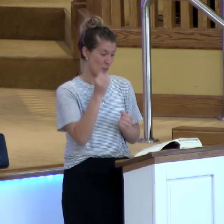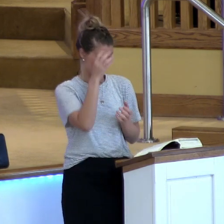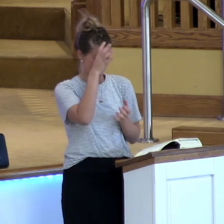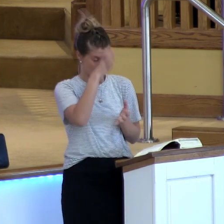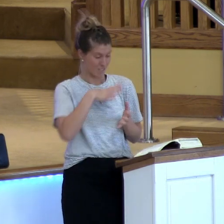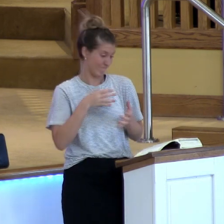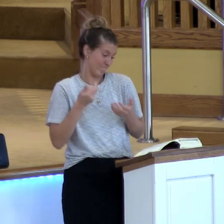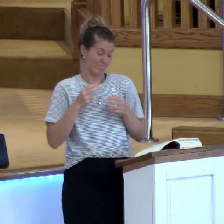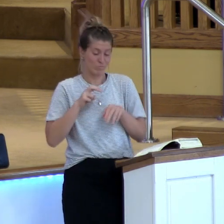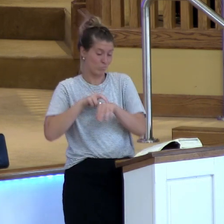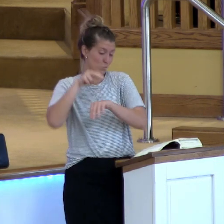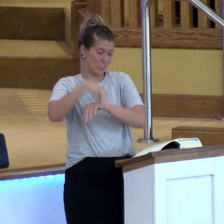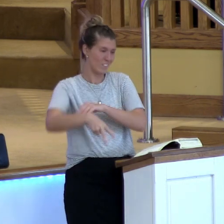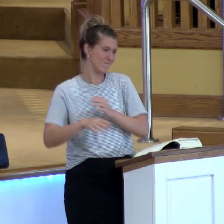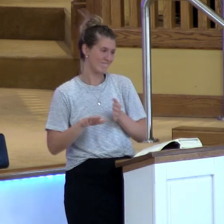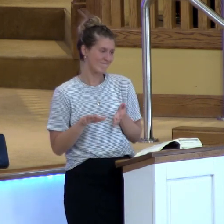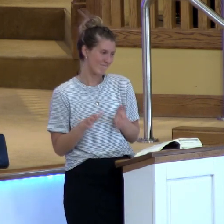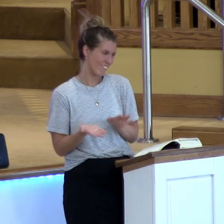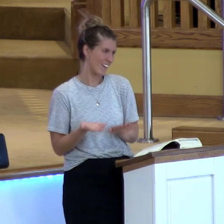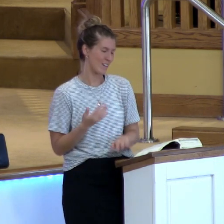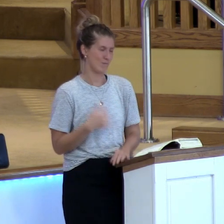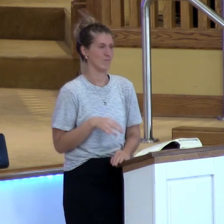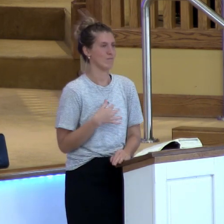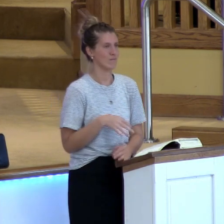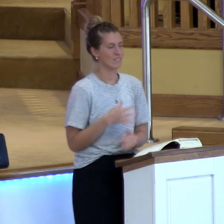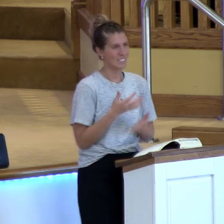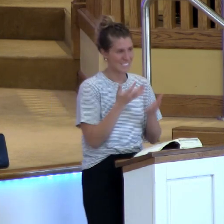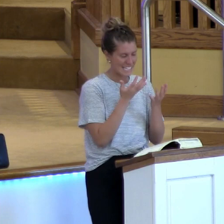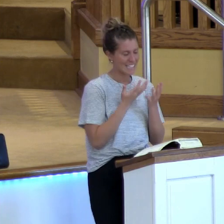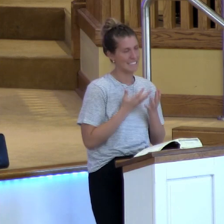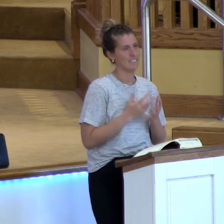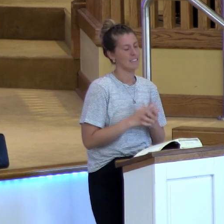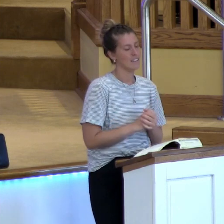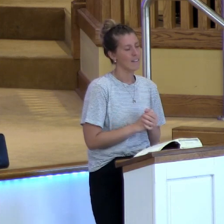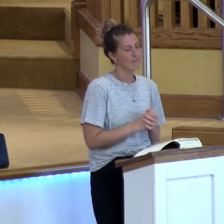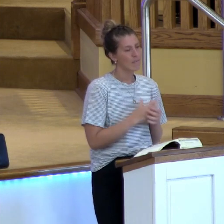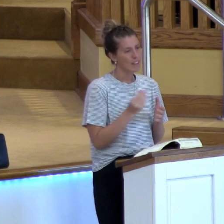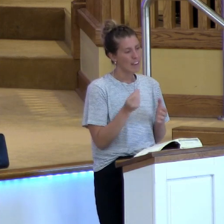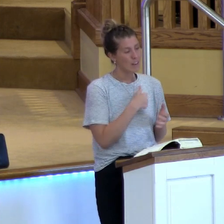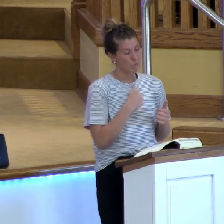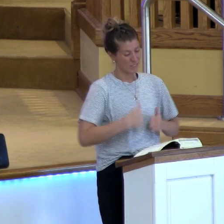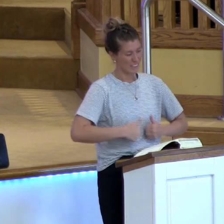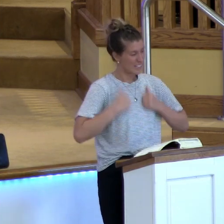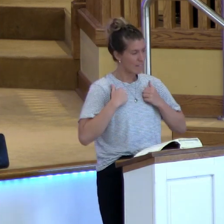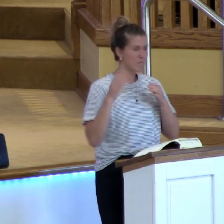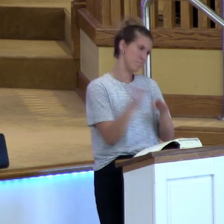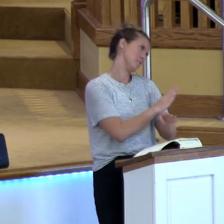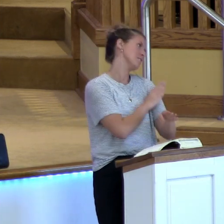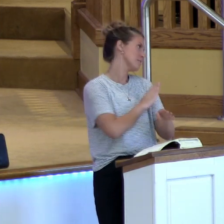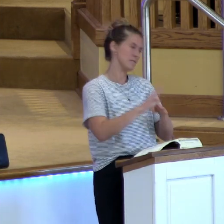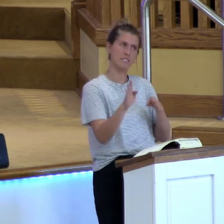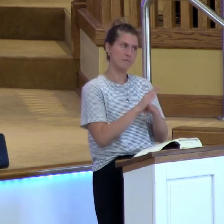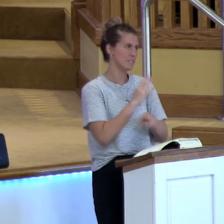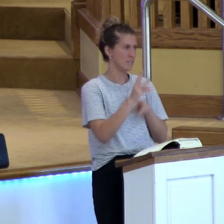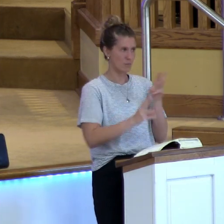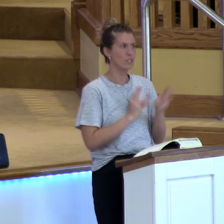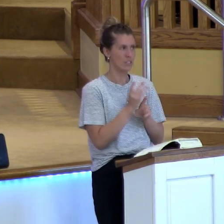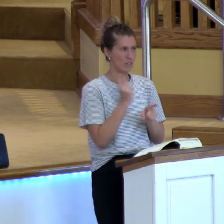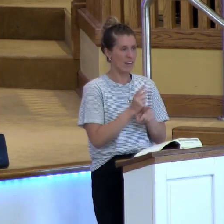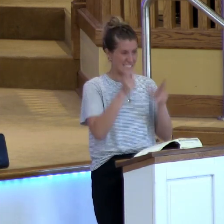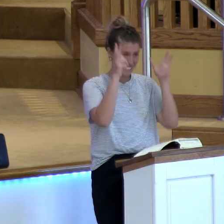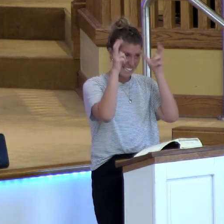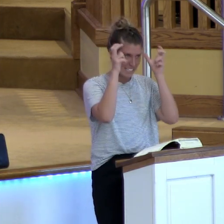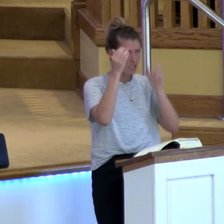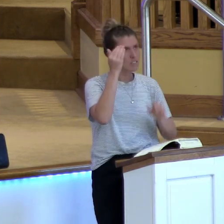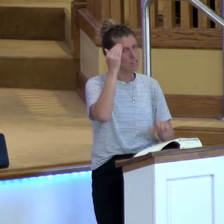off the Golden Gate Bridge tragically to his own death. And we live in a very busy generation now, and Satan knows